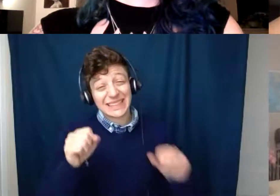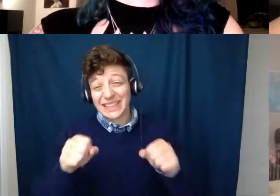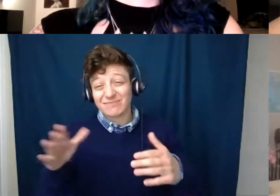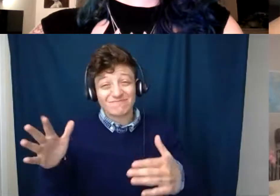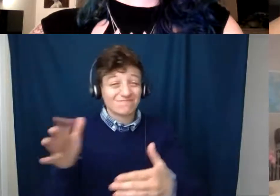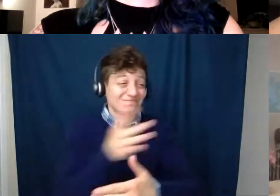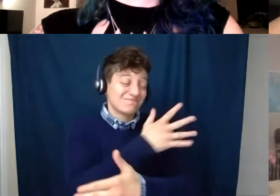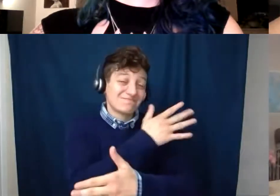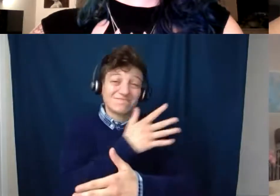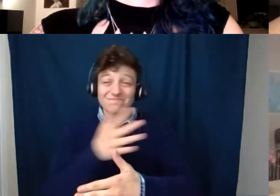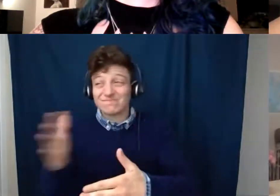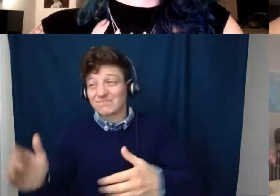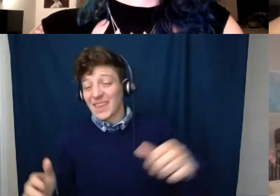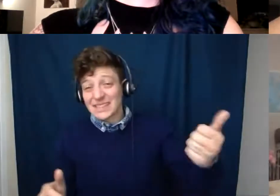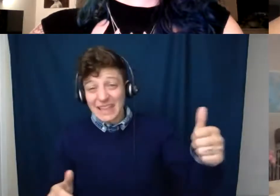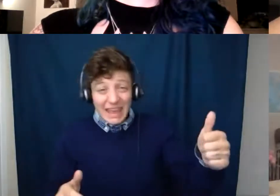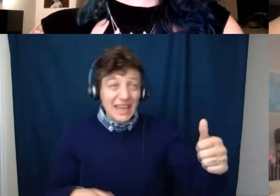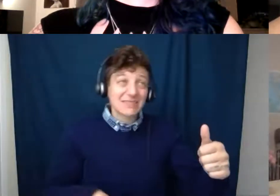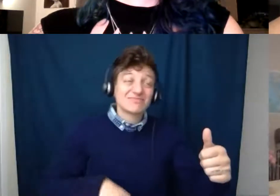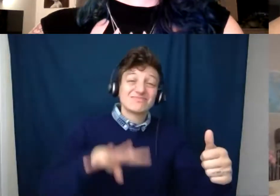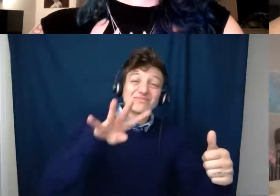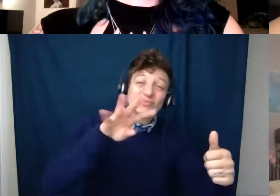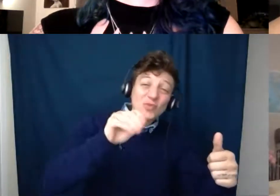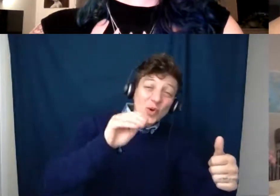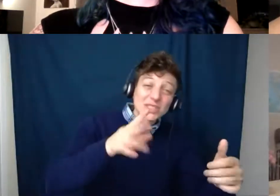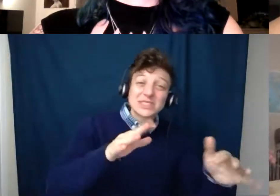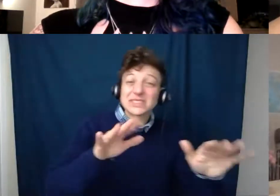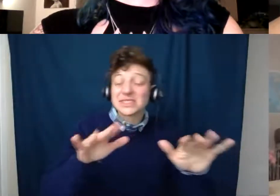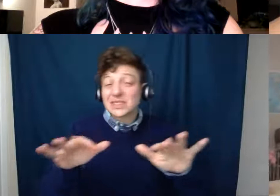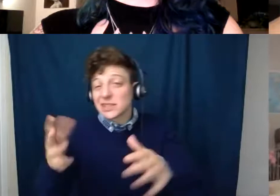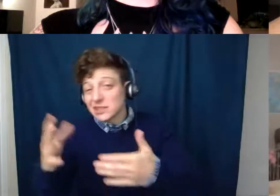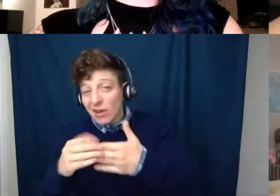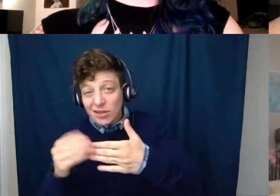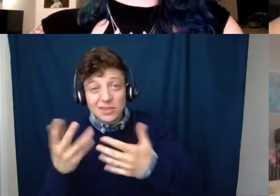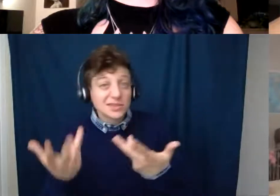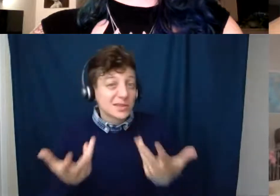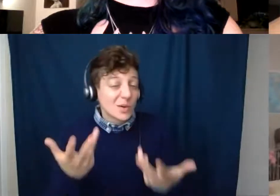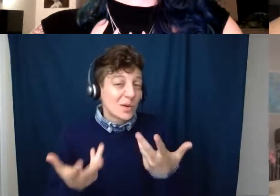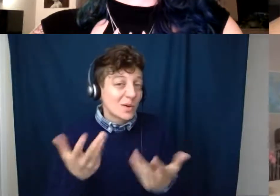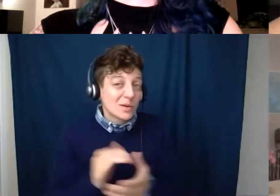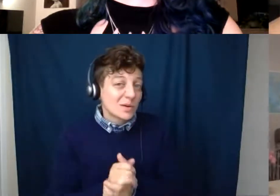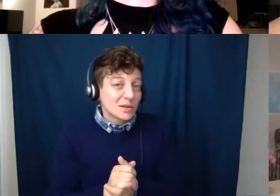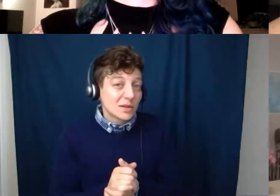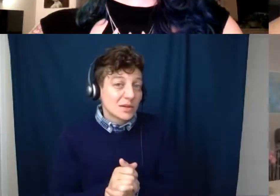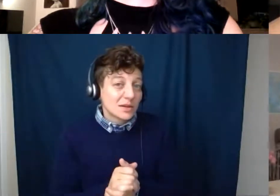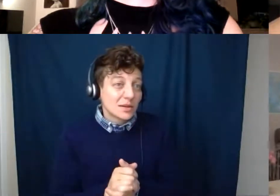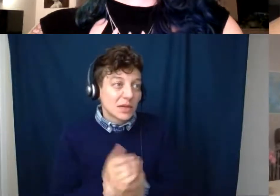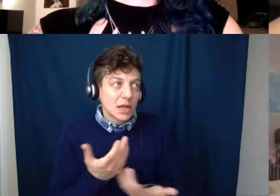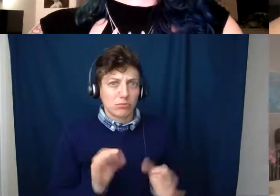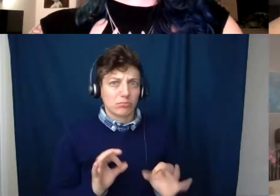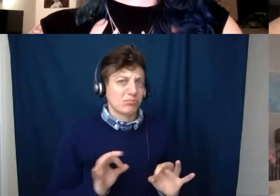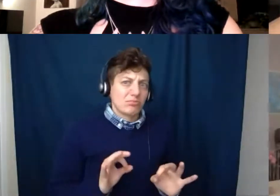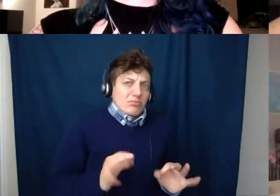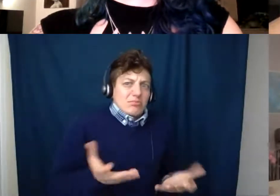like, maybe $10, maybe like $40, none of which is like insignificant. And when you think about